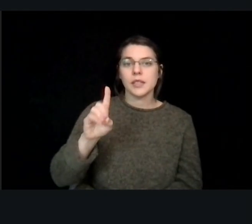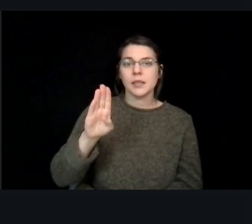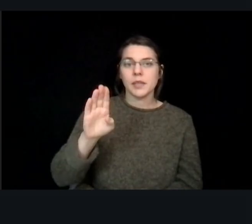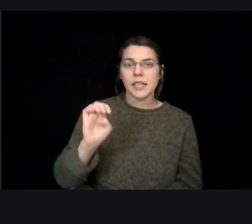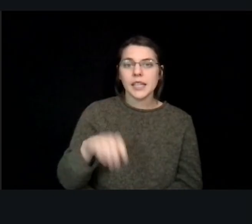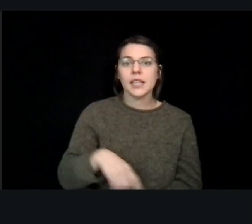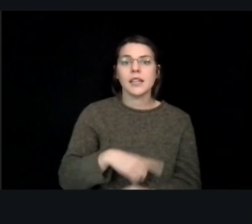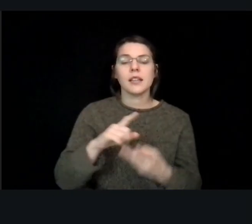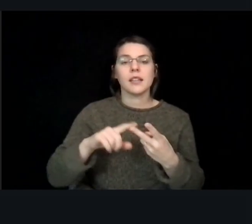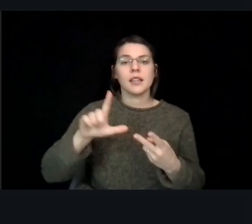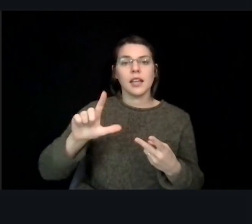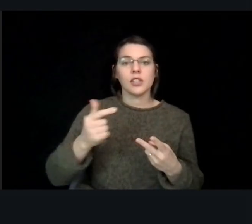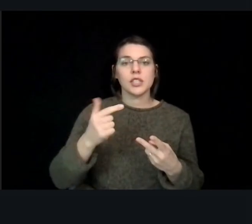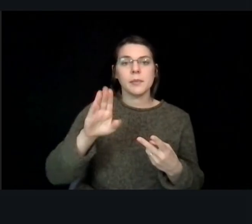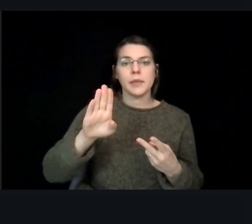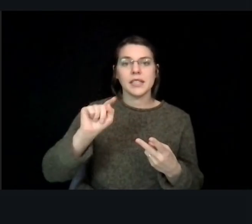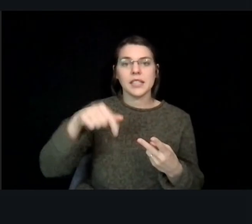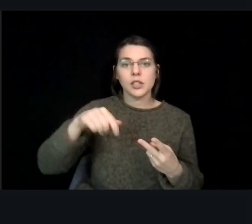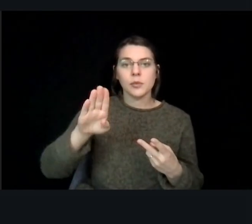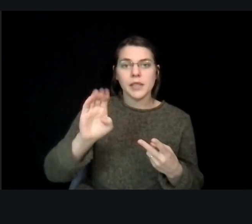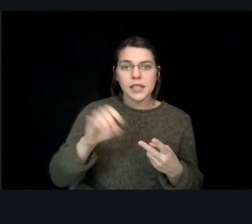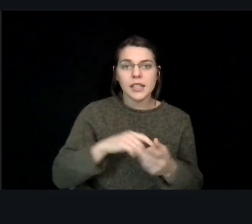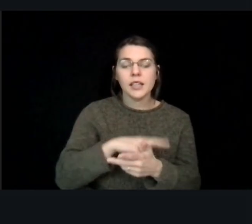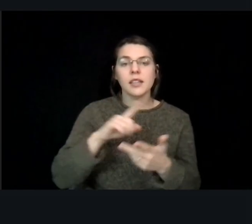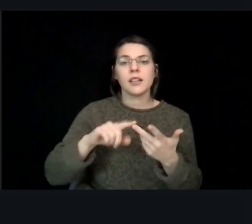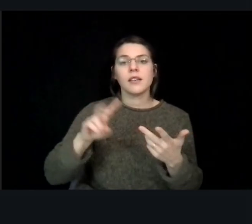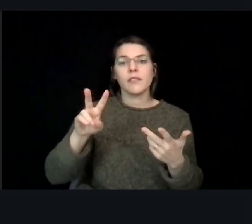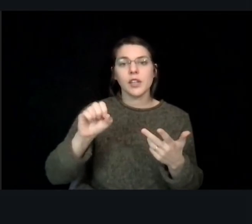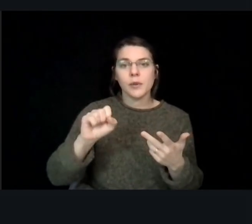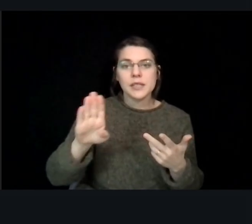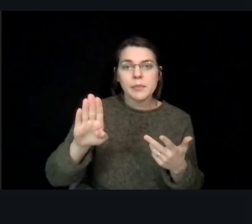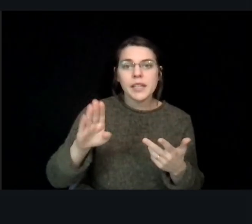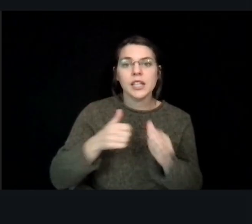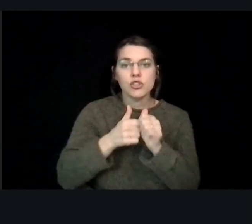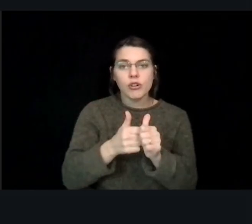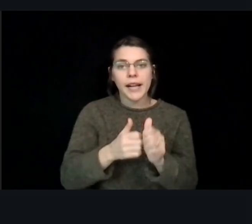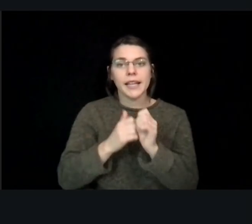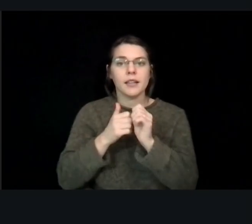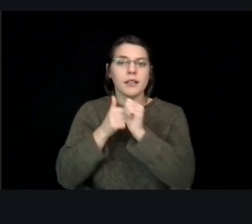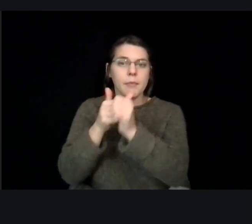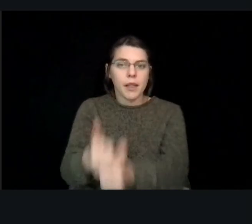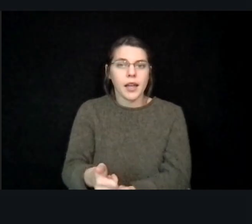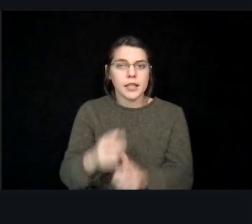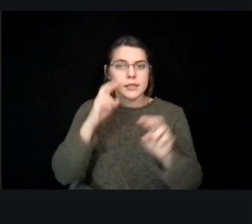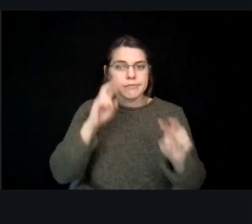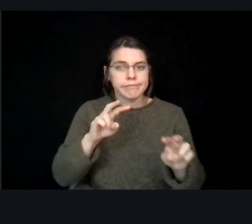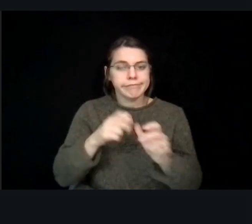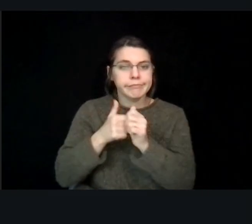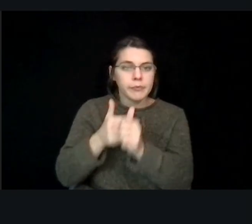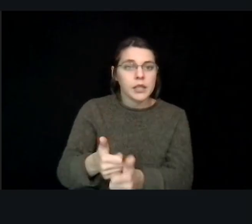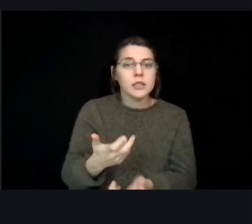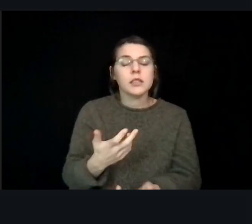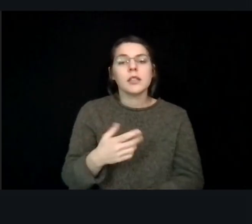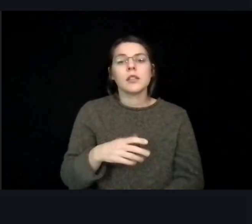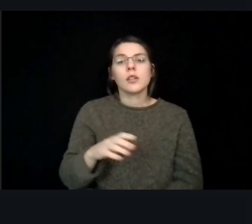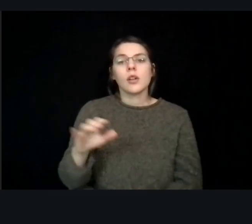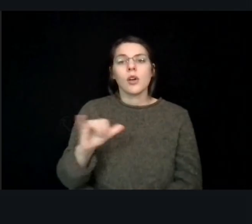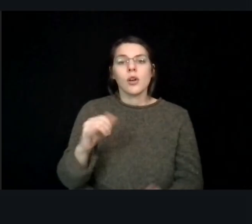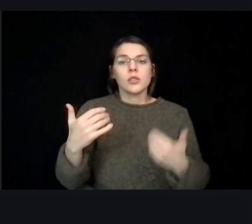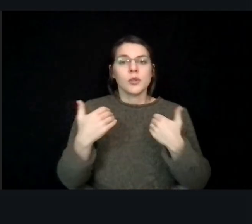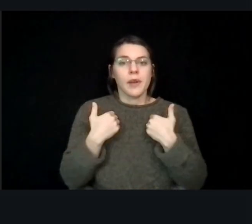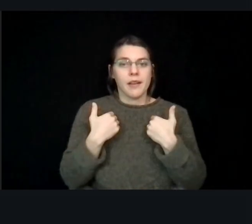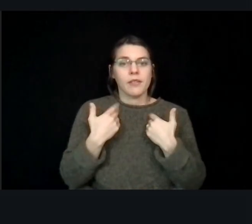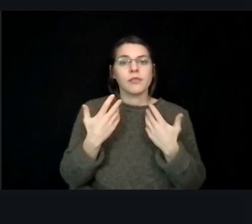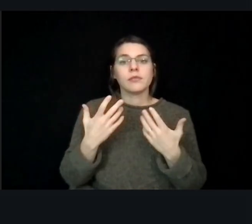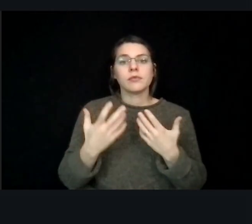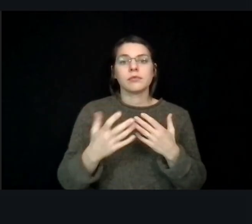entities. Immigrant and Refugee Affairs focuses on language access, cultural inclusion, so things like the International Day Parade and